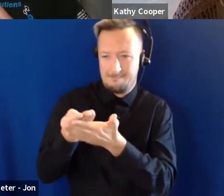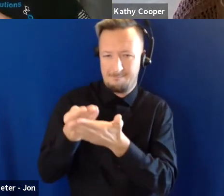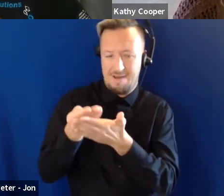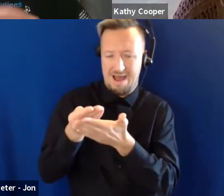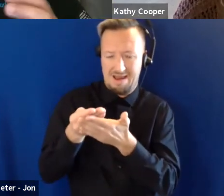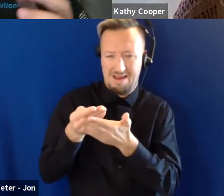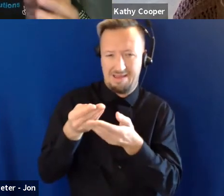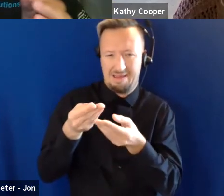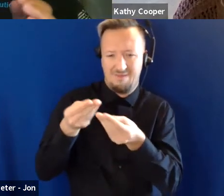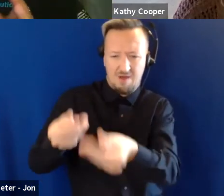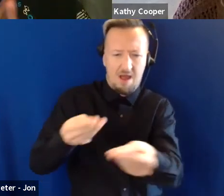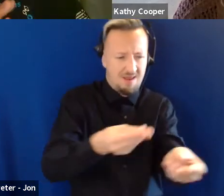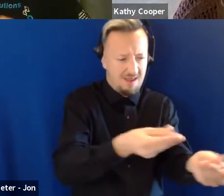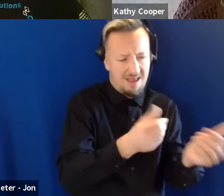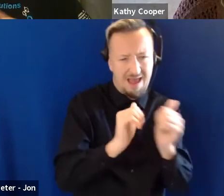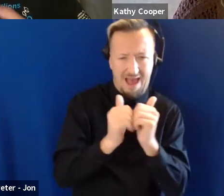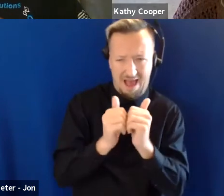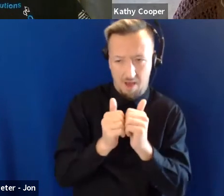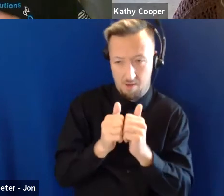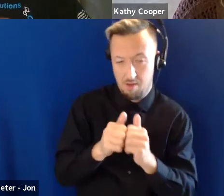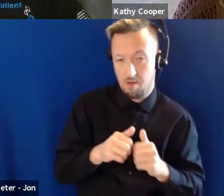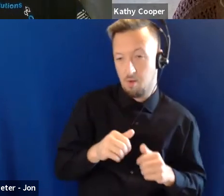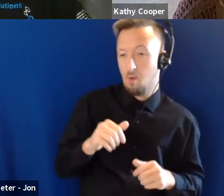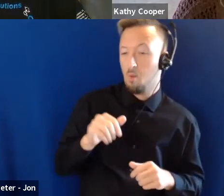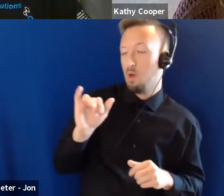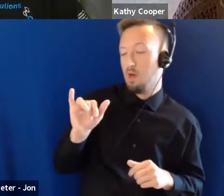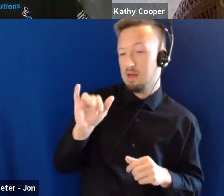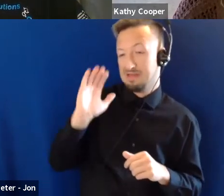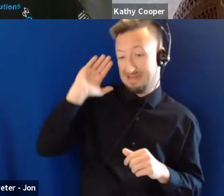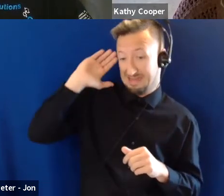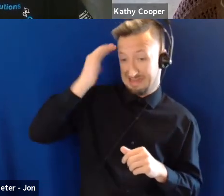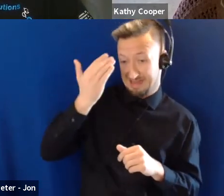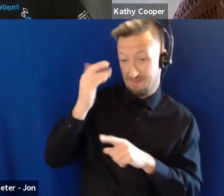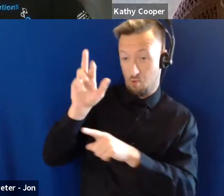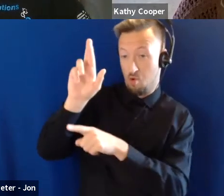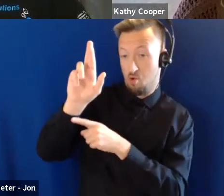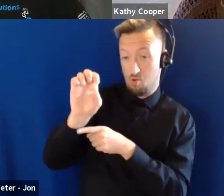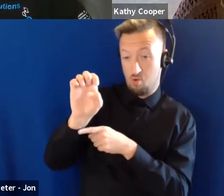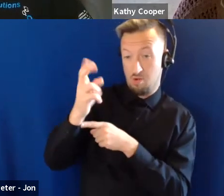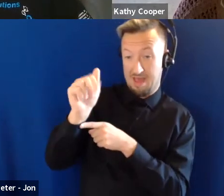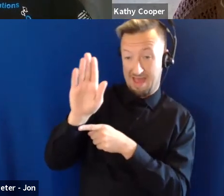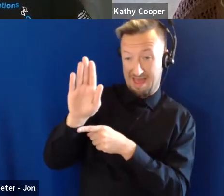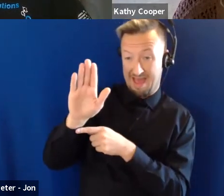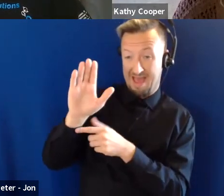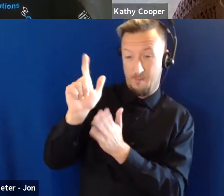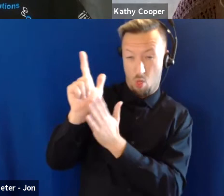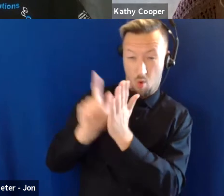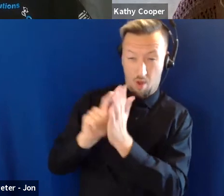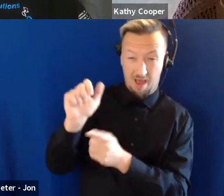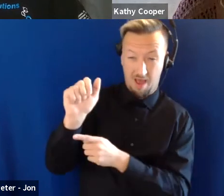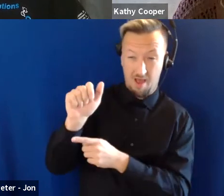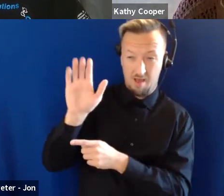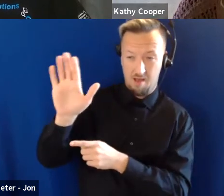Seems to me what Rehab Act is telling us is that we need to work together to strengthen the network of centers. So if there are some